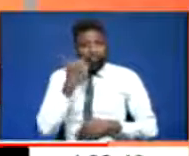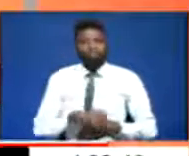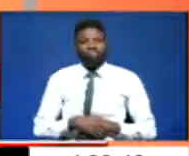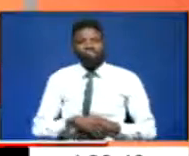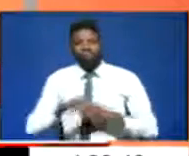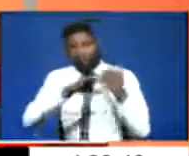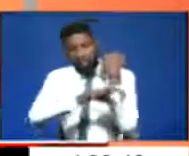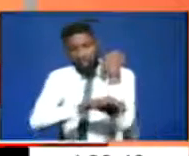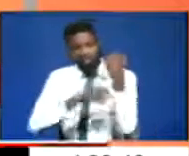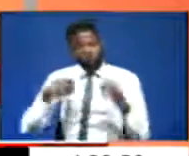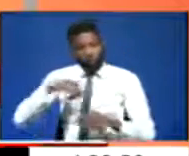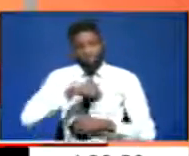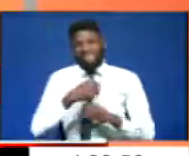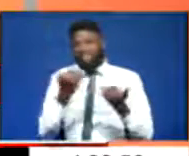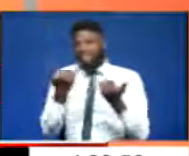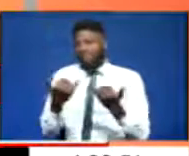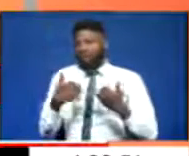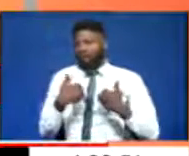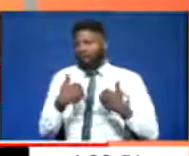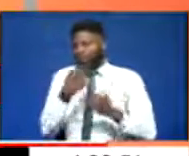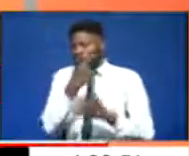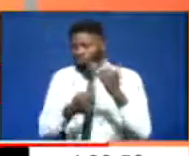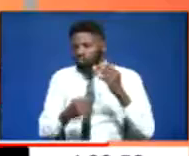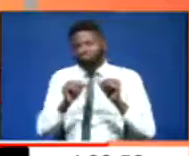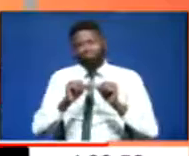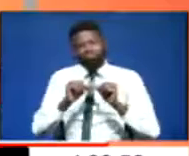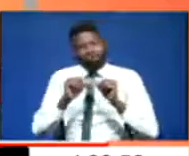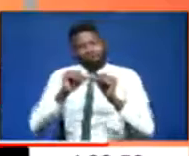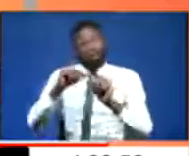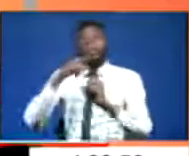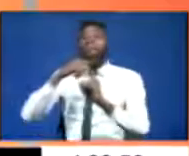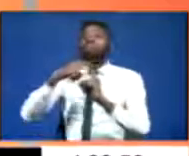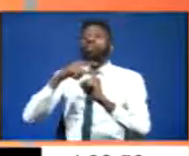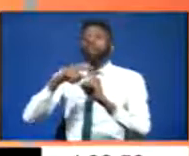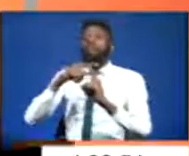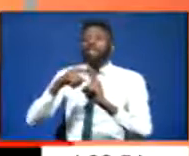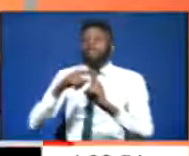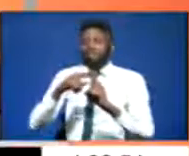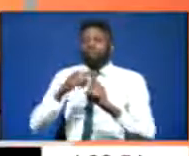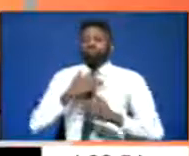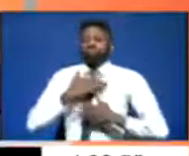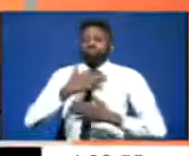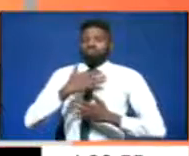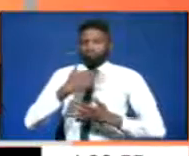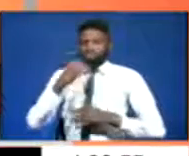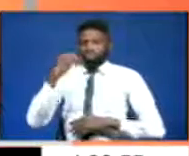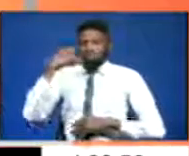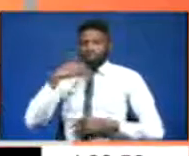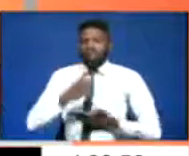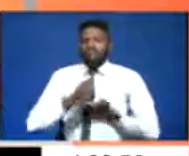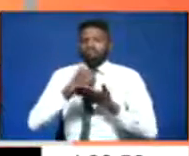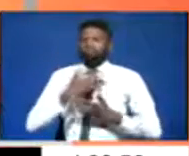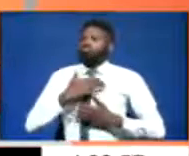have scaled up the use of what we call continuous positive airway pressure to help these babies breathe. So we